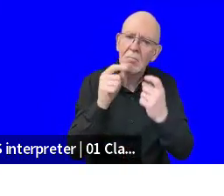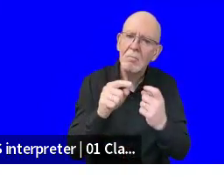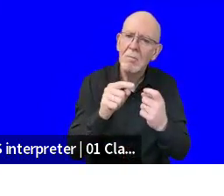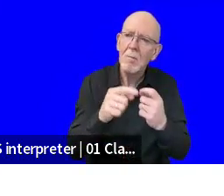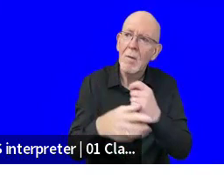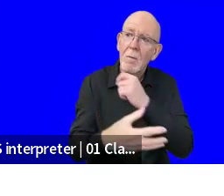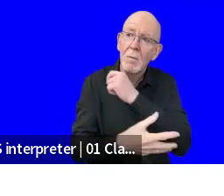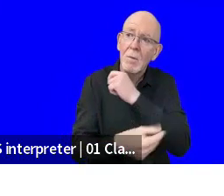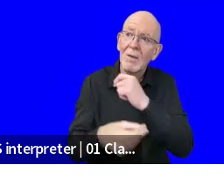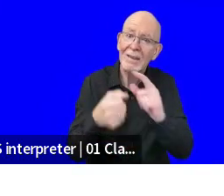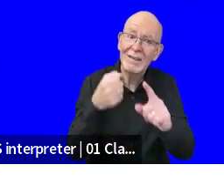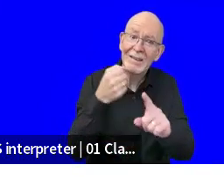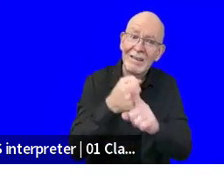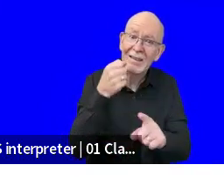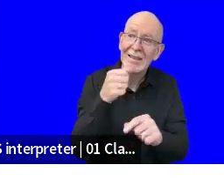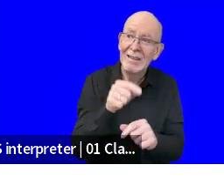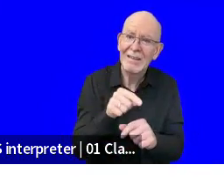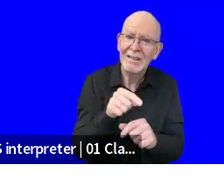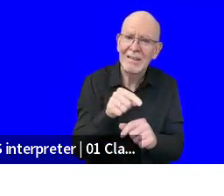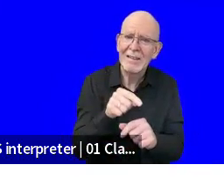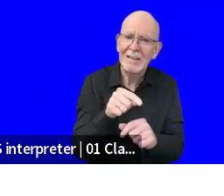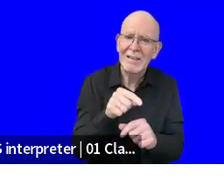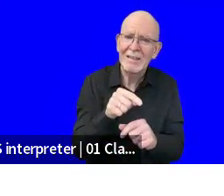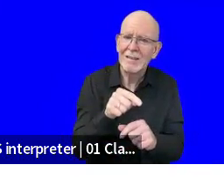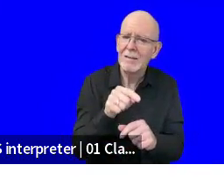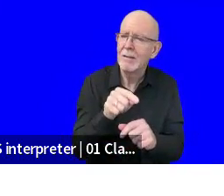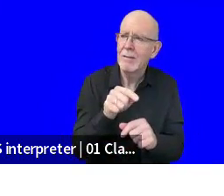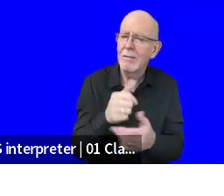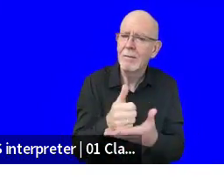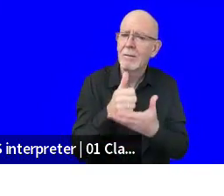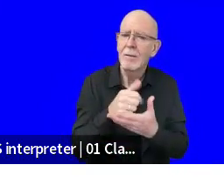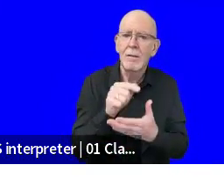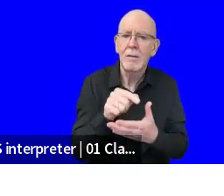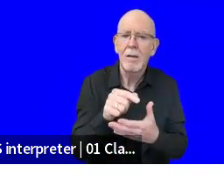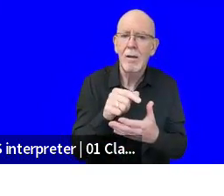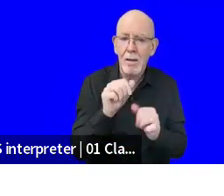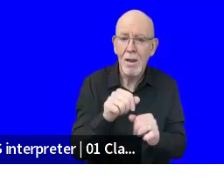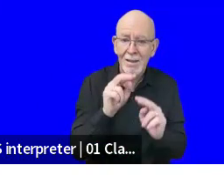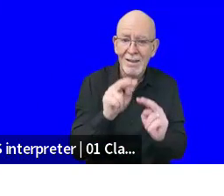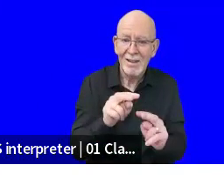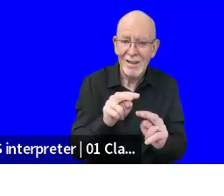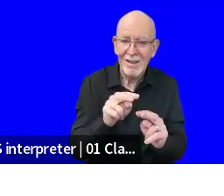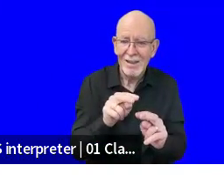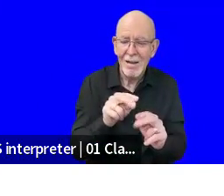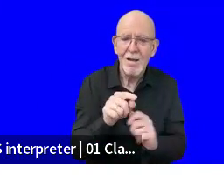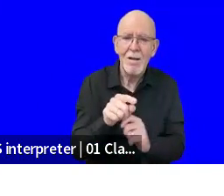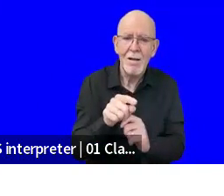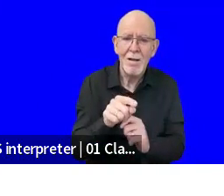clarification that we need to make is the one that we discussed also so far, that if